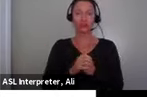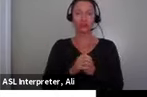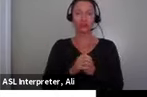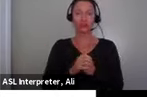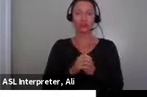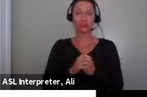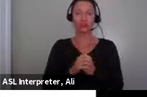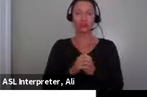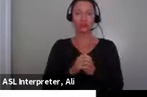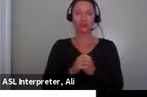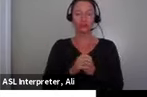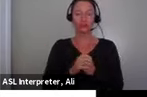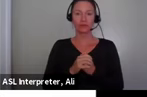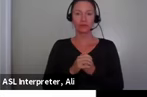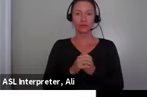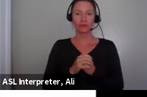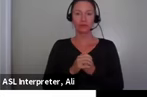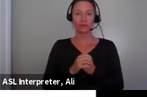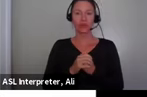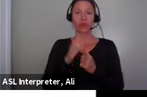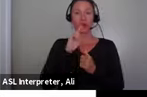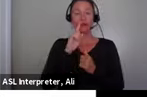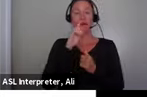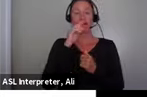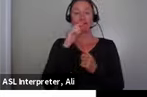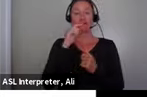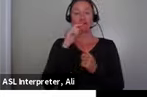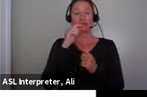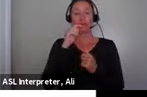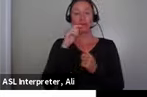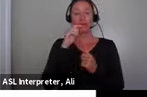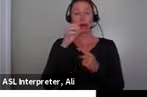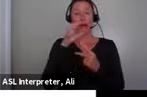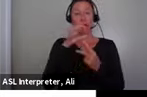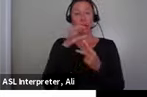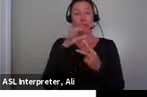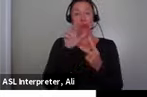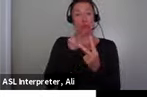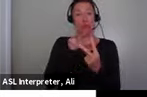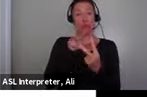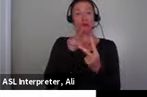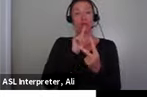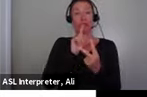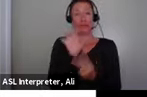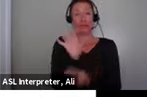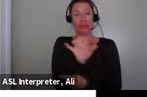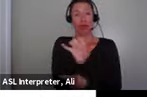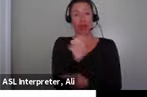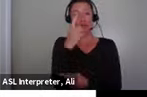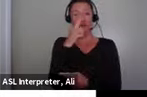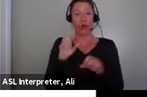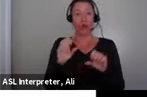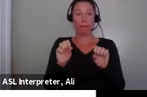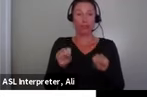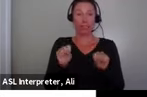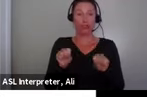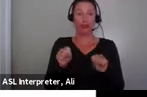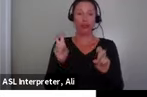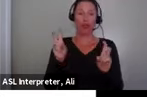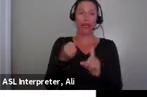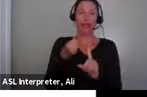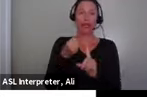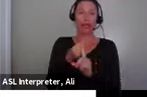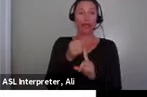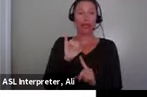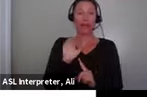On the whole, I think the two alignments, they're pretty similar in terms of their potential for impacts.